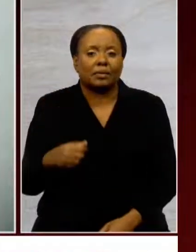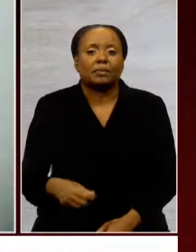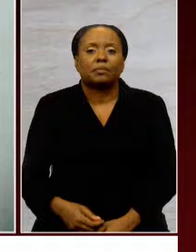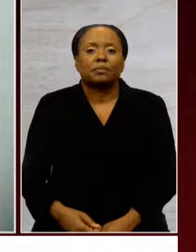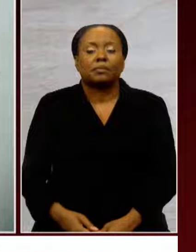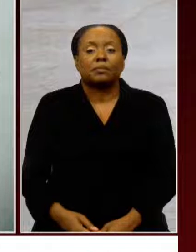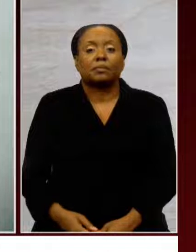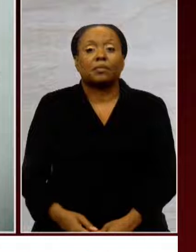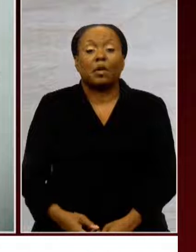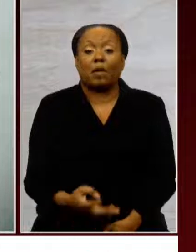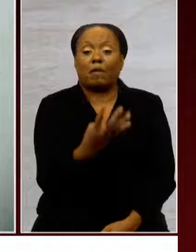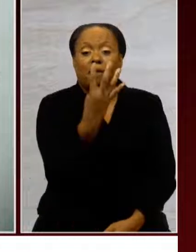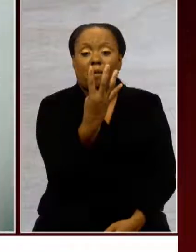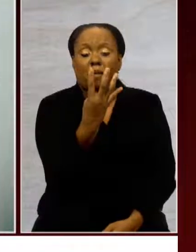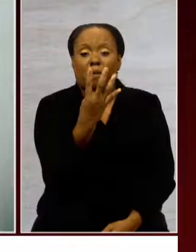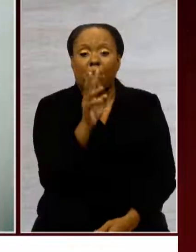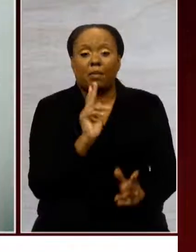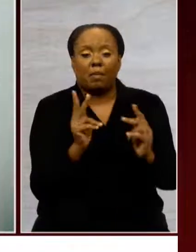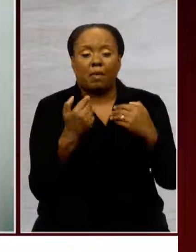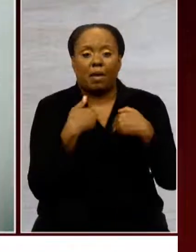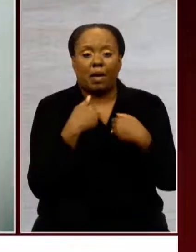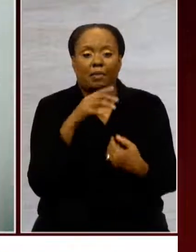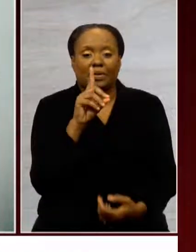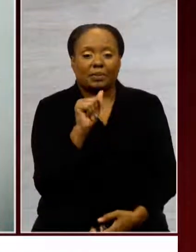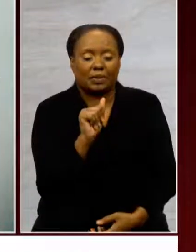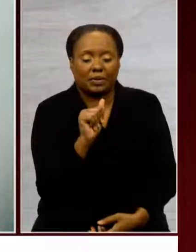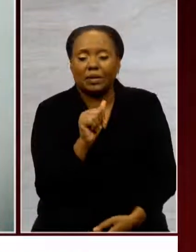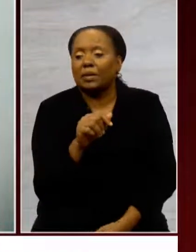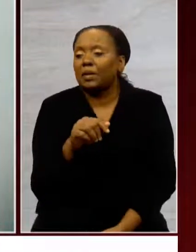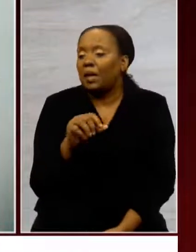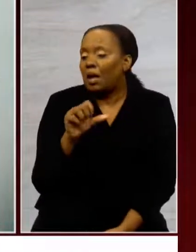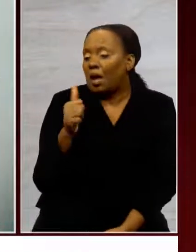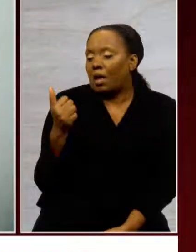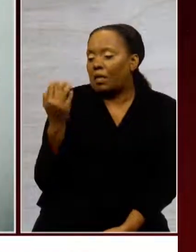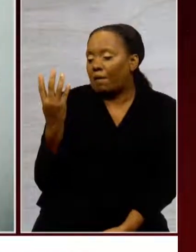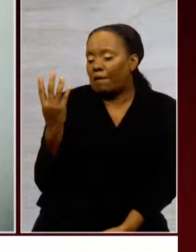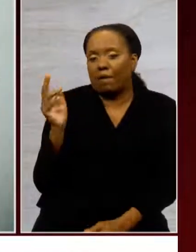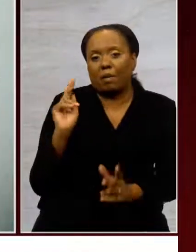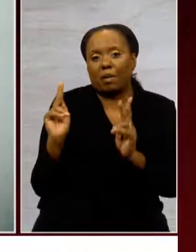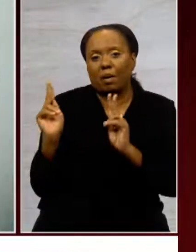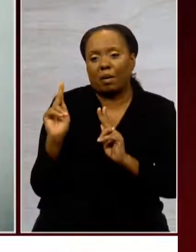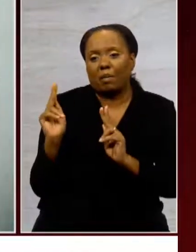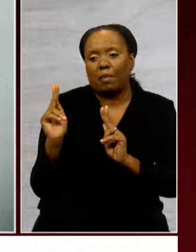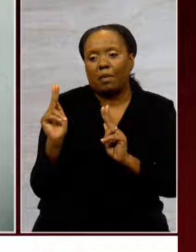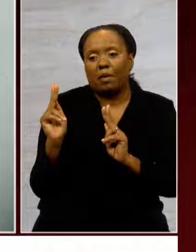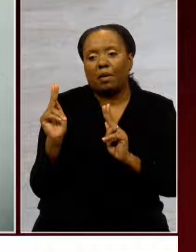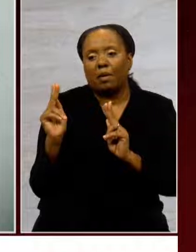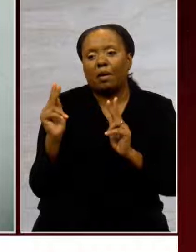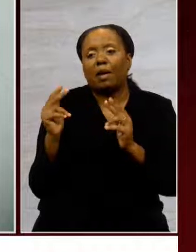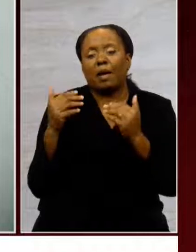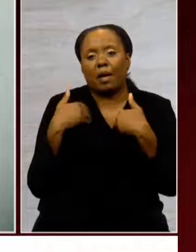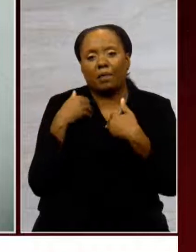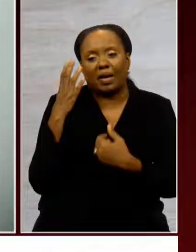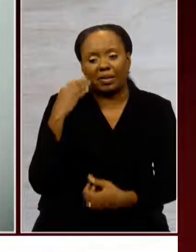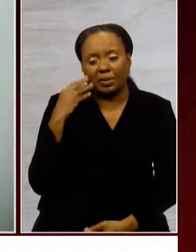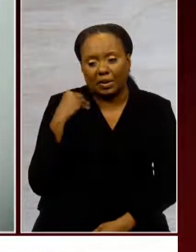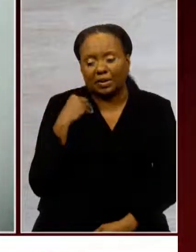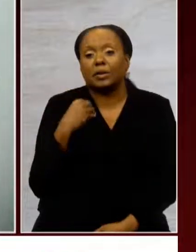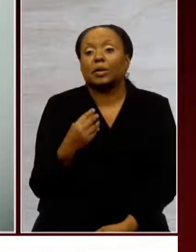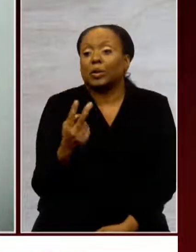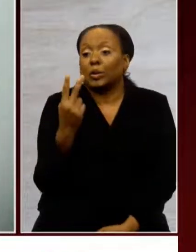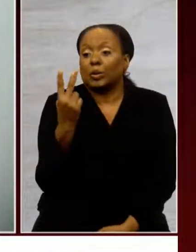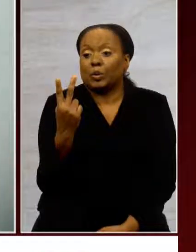are persons with disabilities, and the other 4 have lived experience of disabilities. 2 of them are parents